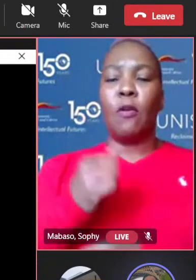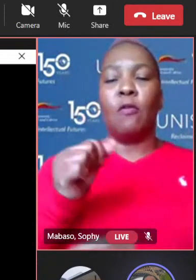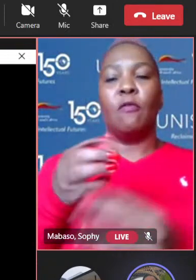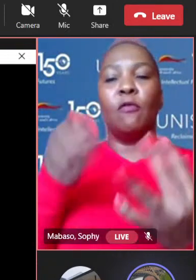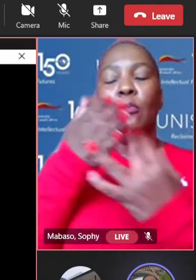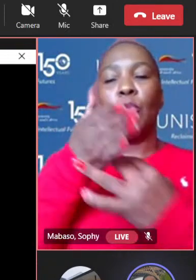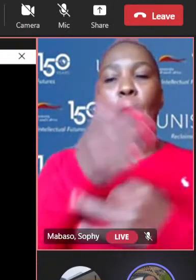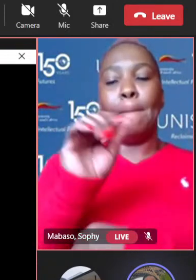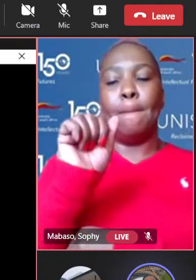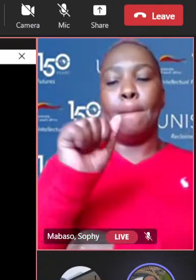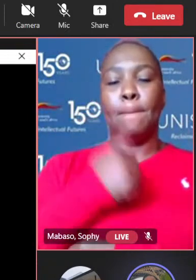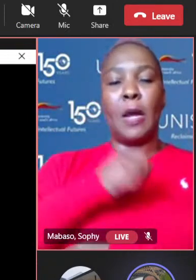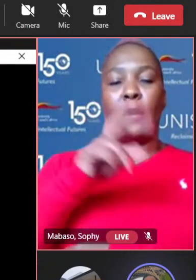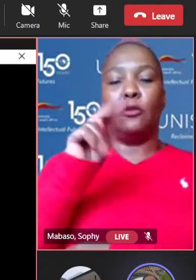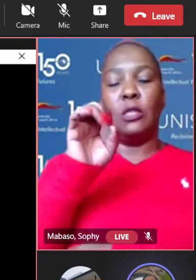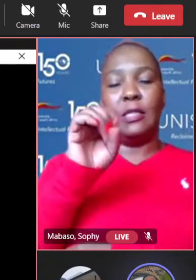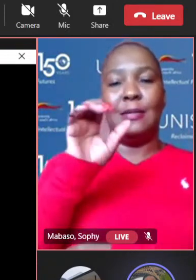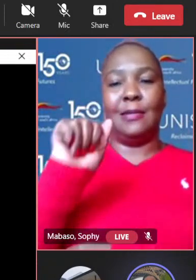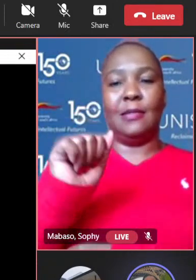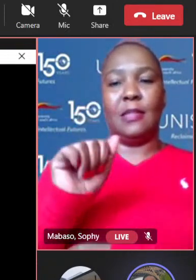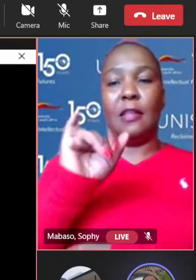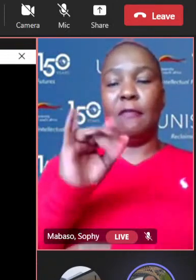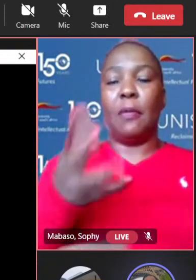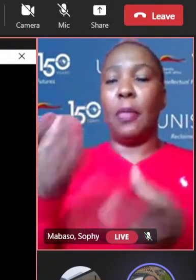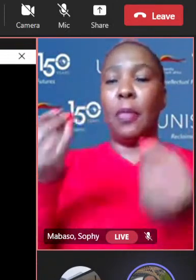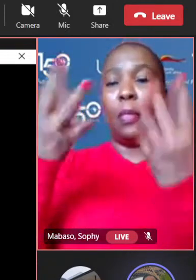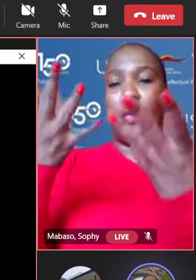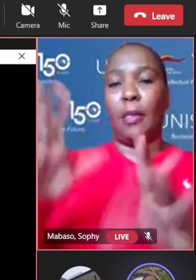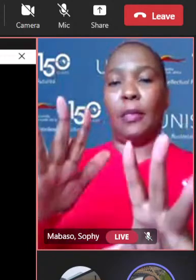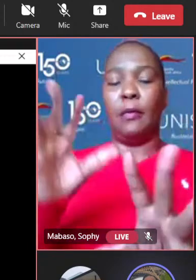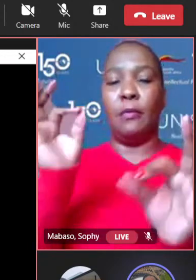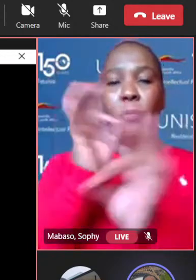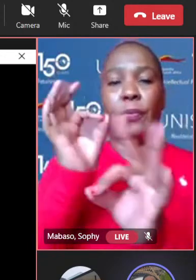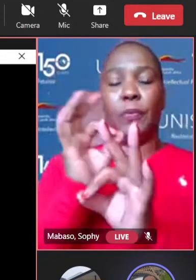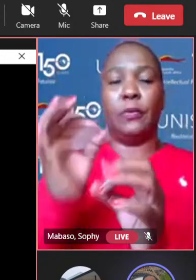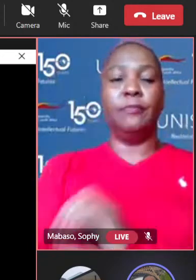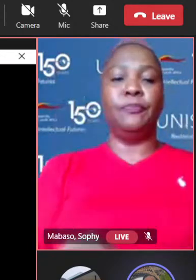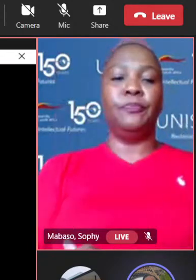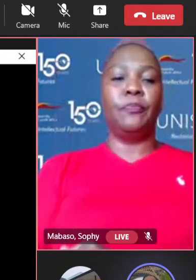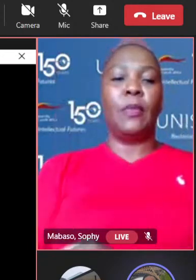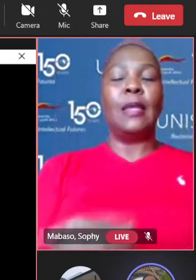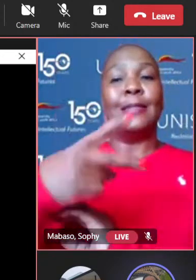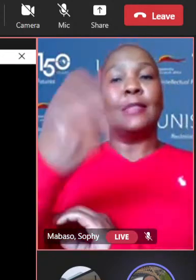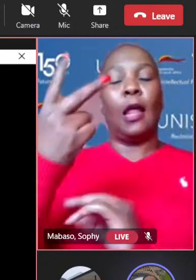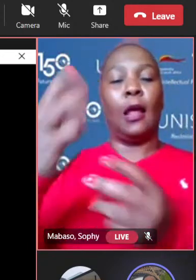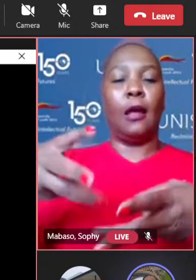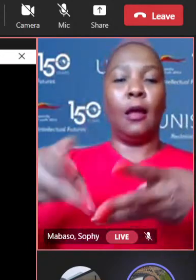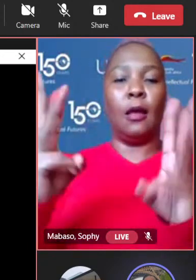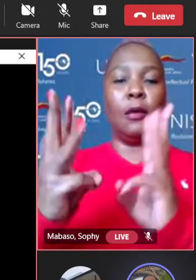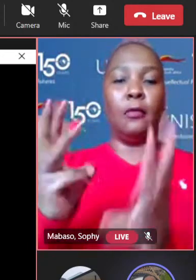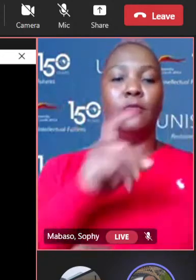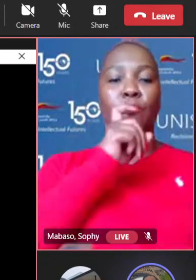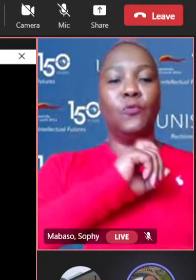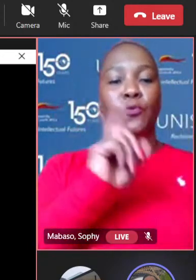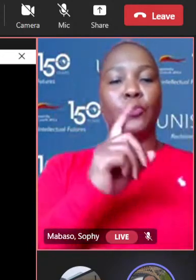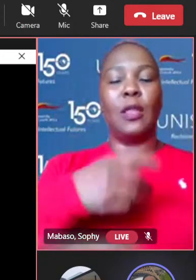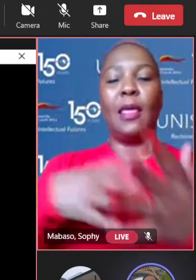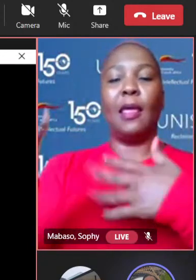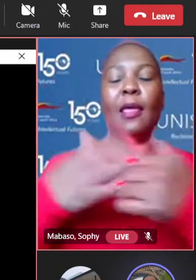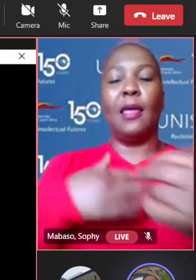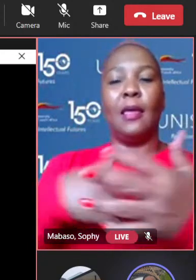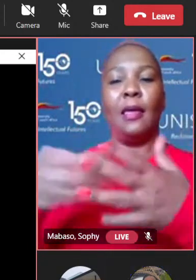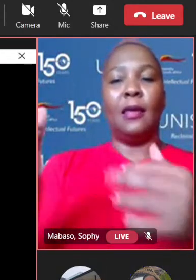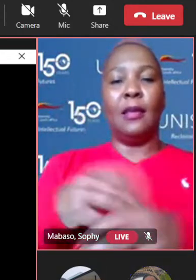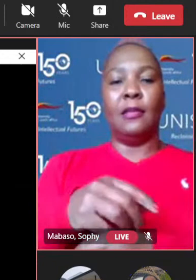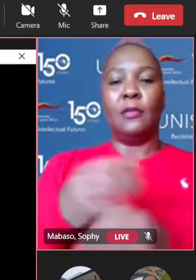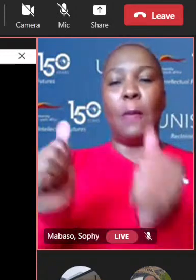you haven't received it. And the second way is to use any of the Unisa partner